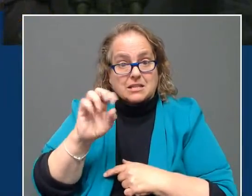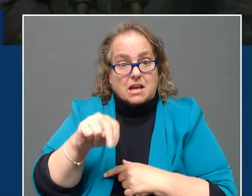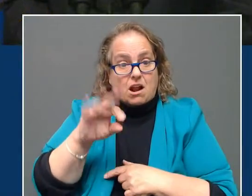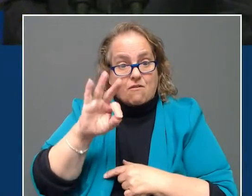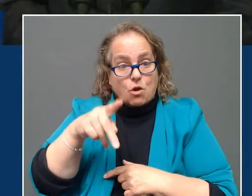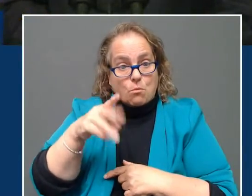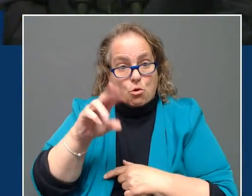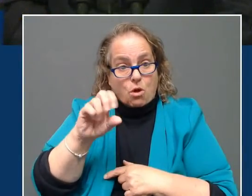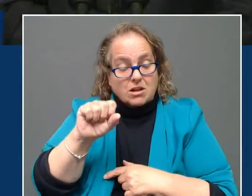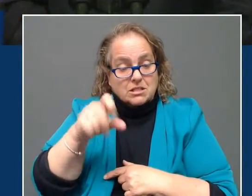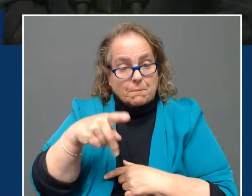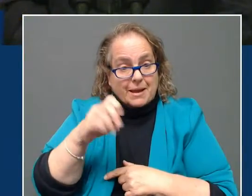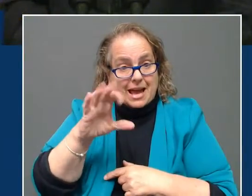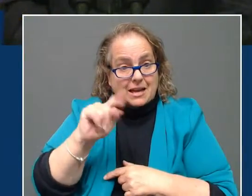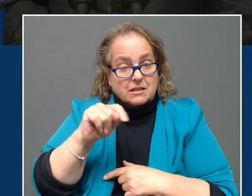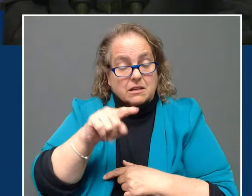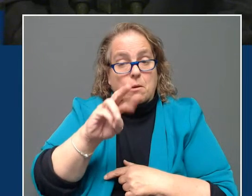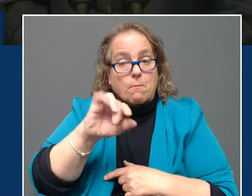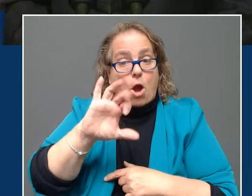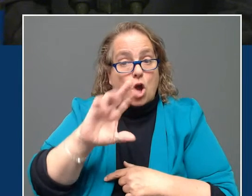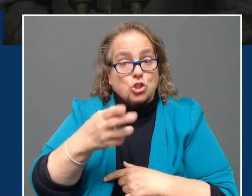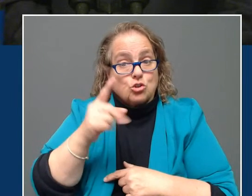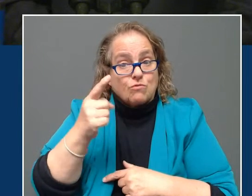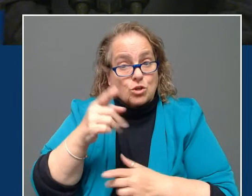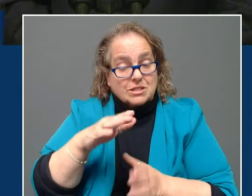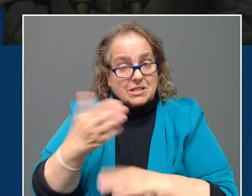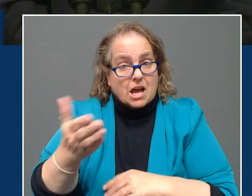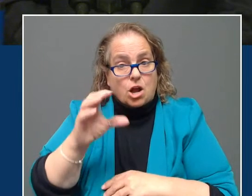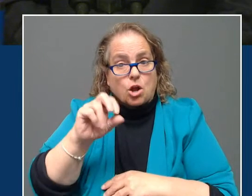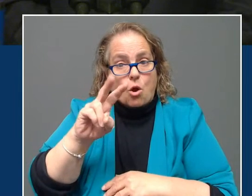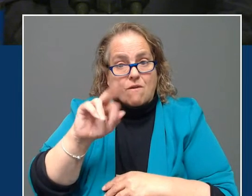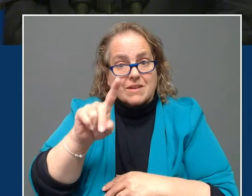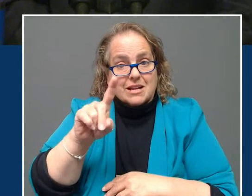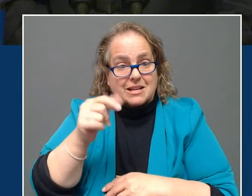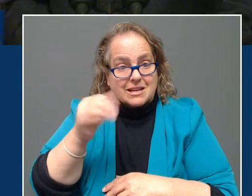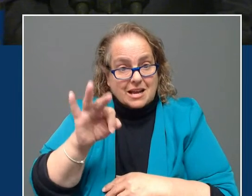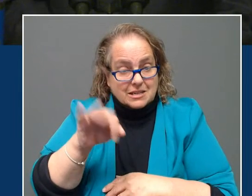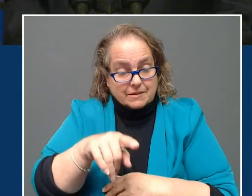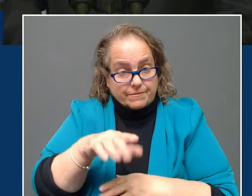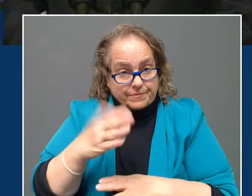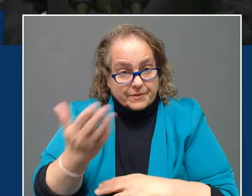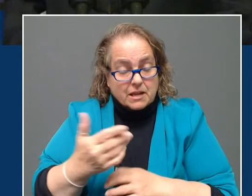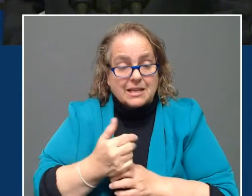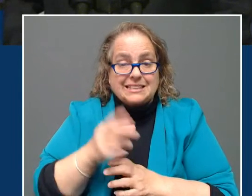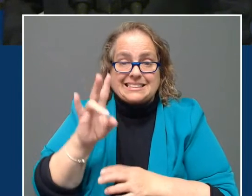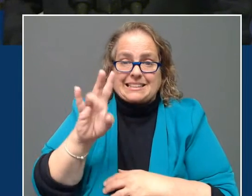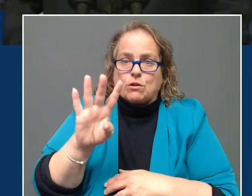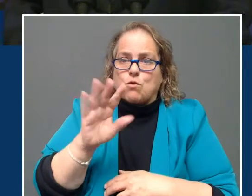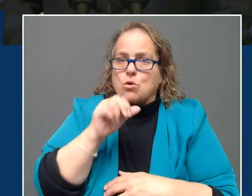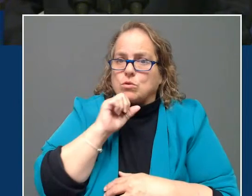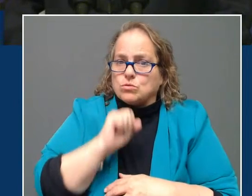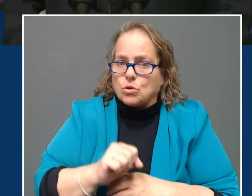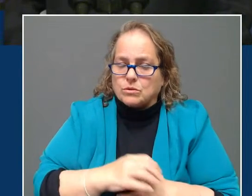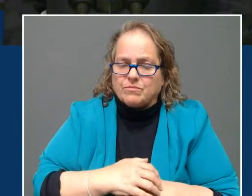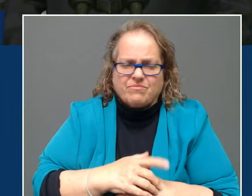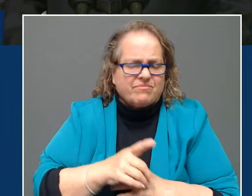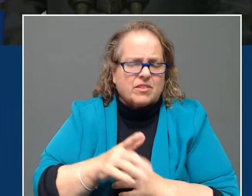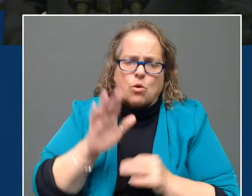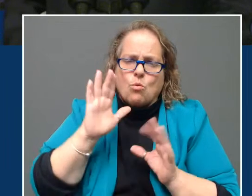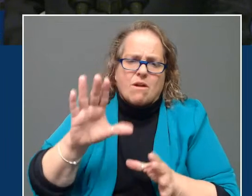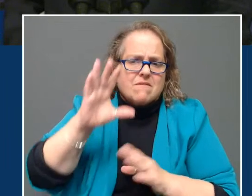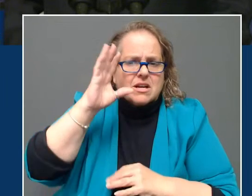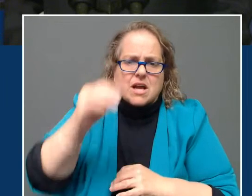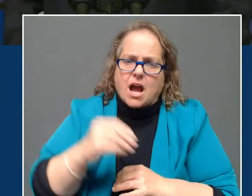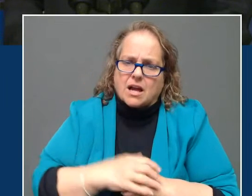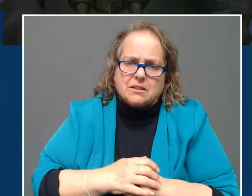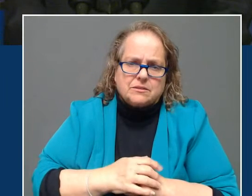on March 1st from COVID-19. He was 74 years old. Tim was an all-around great guy. He dedicated his life